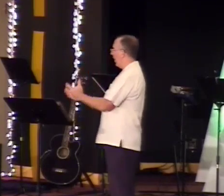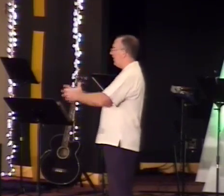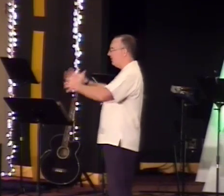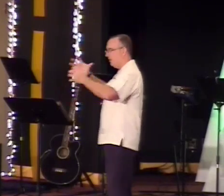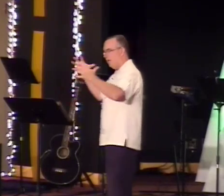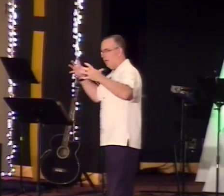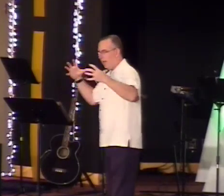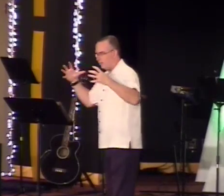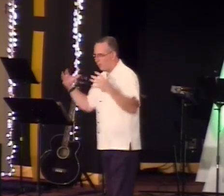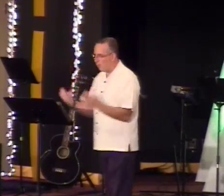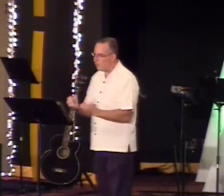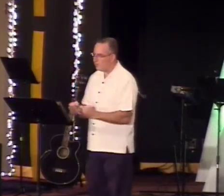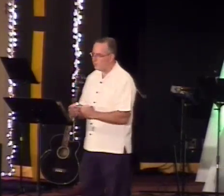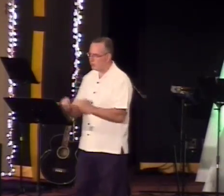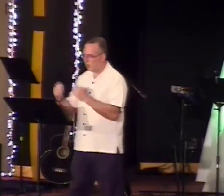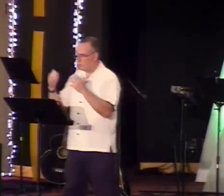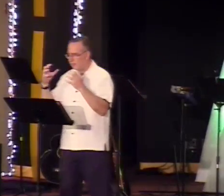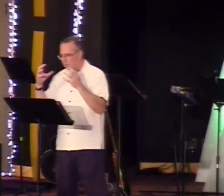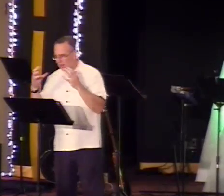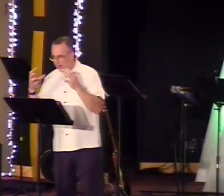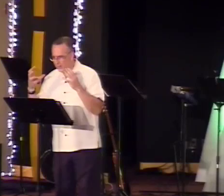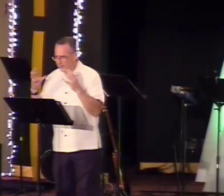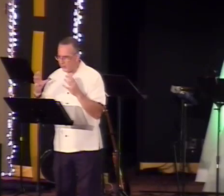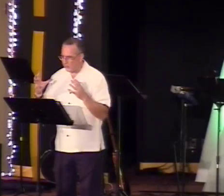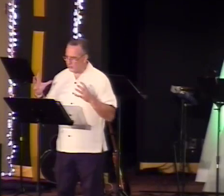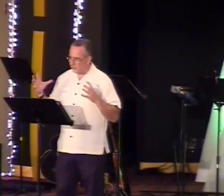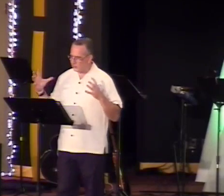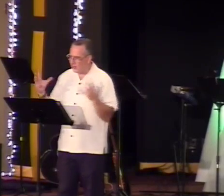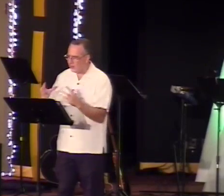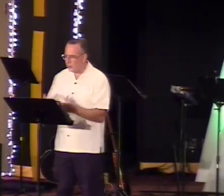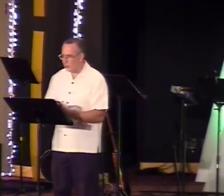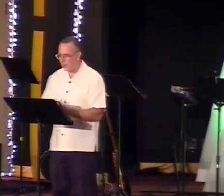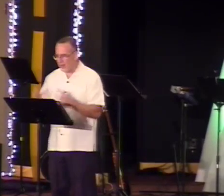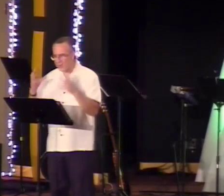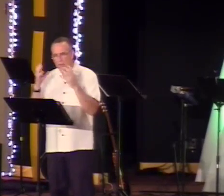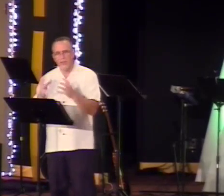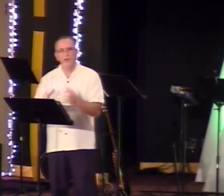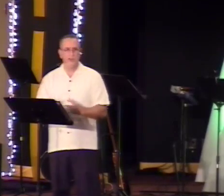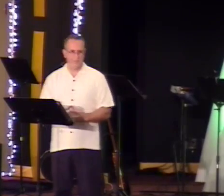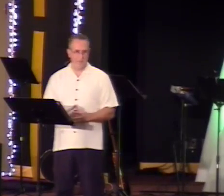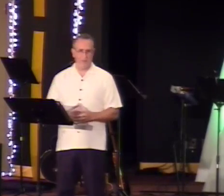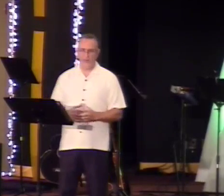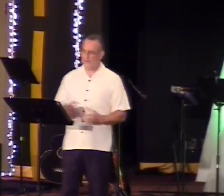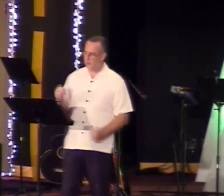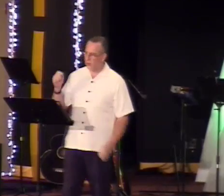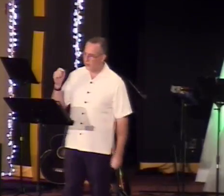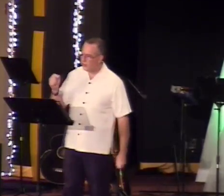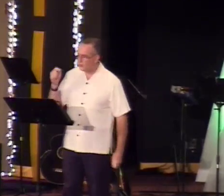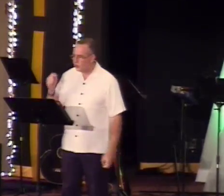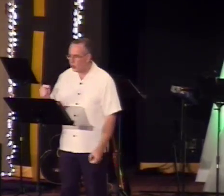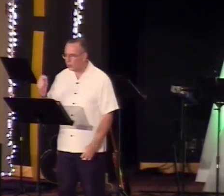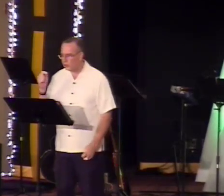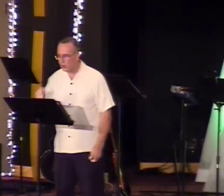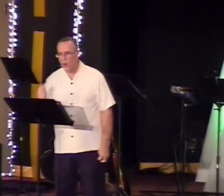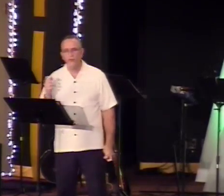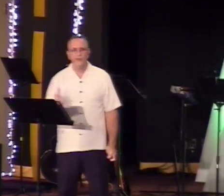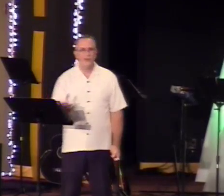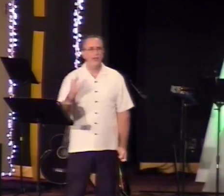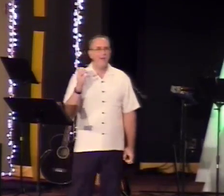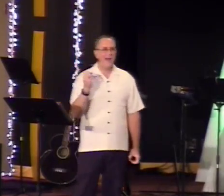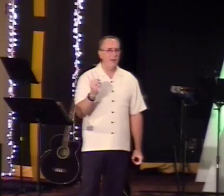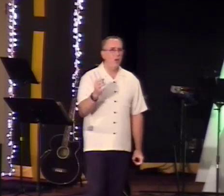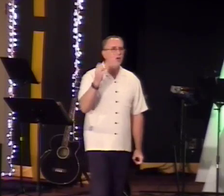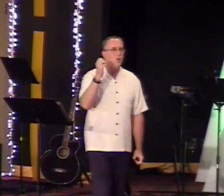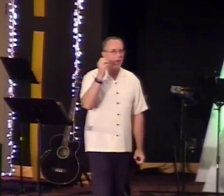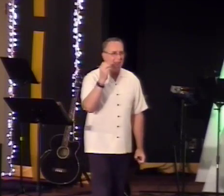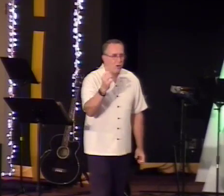to Christ and form them into a church, and then they would set it in order by having leadership in place. And so each church was overseen